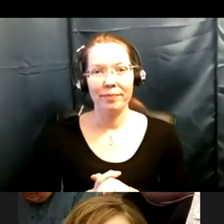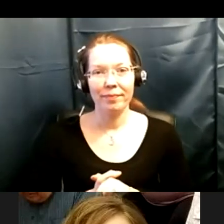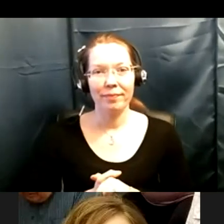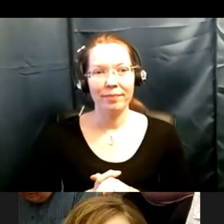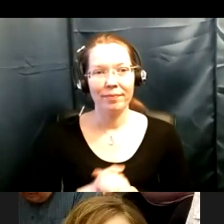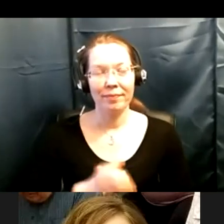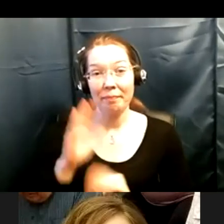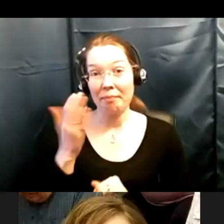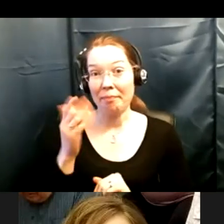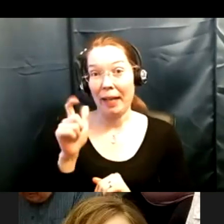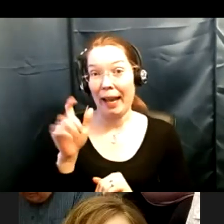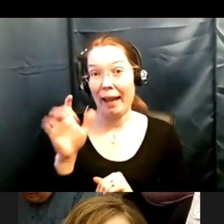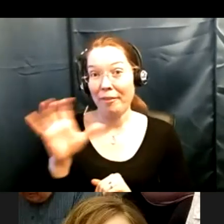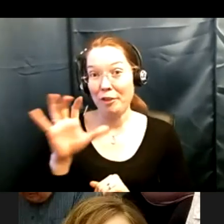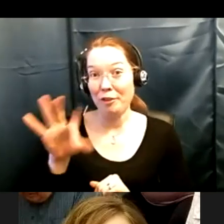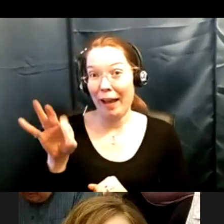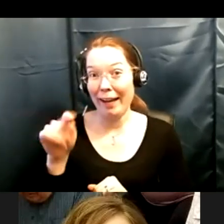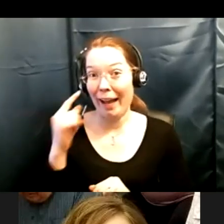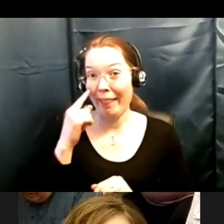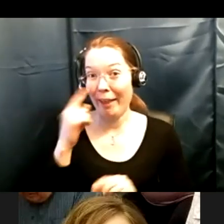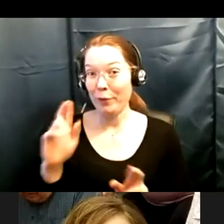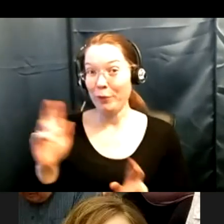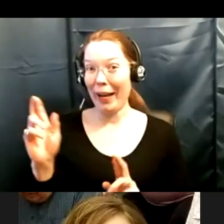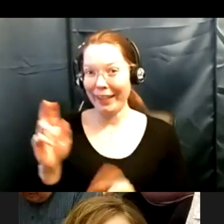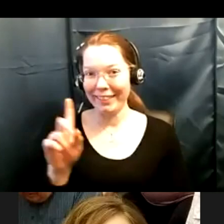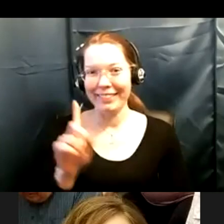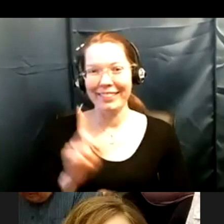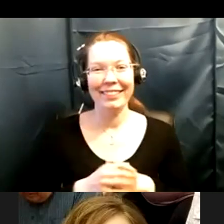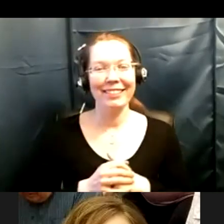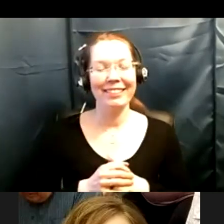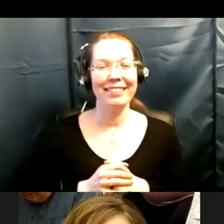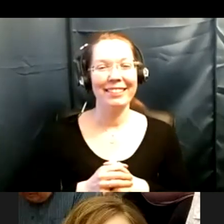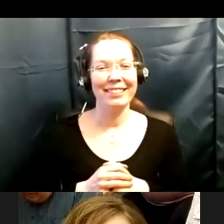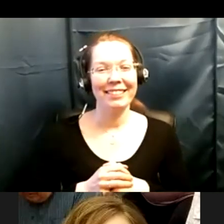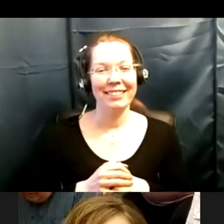Apparently I'm going to have to find that. I thought I had that ready.